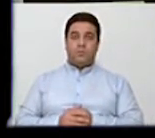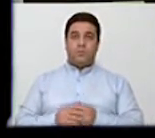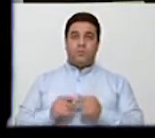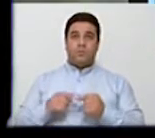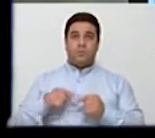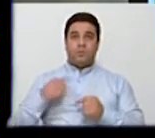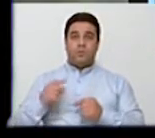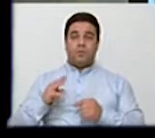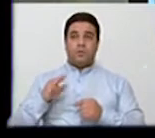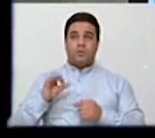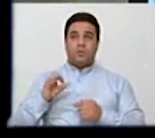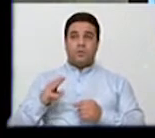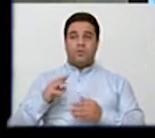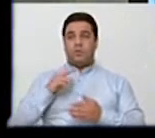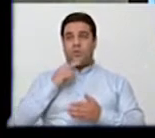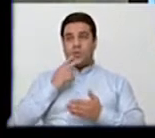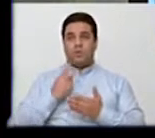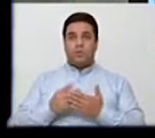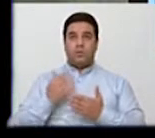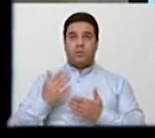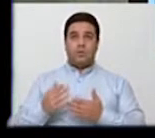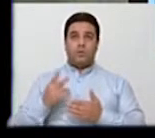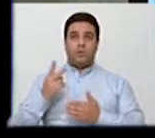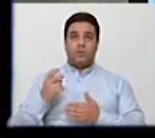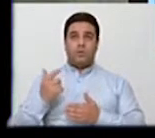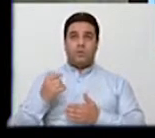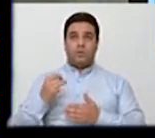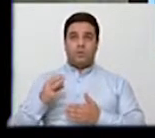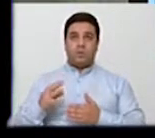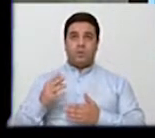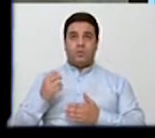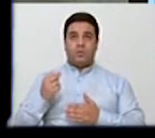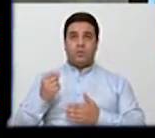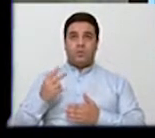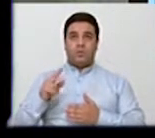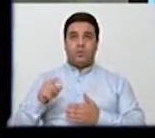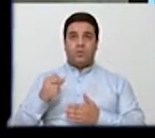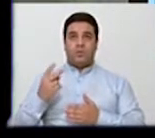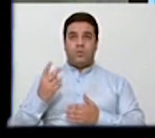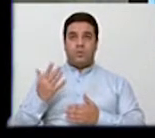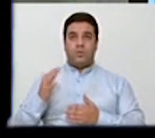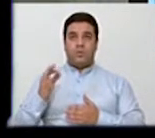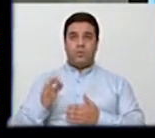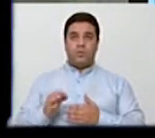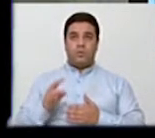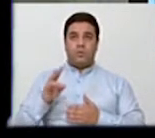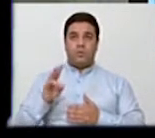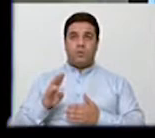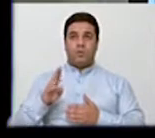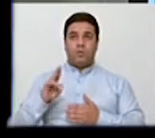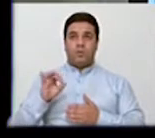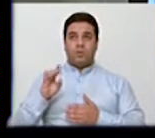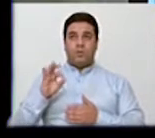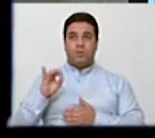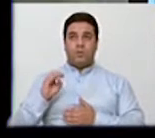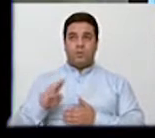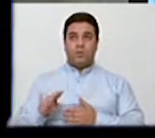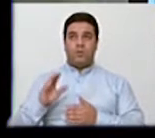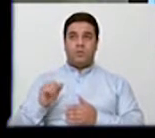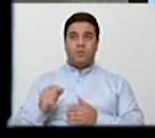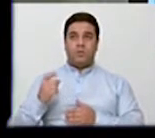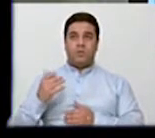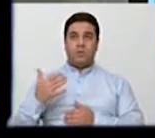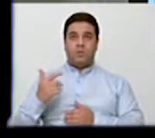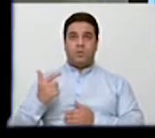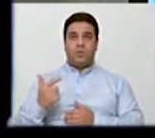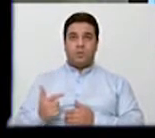Keyingi testga diqqatingizni qarating. 200 gram 13.25% natriy karbonat va 150